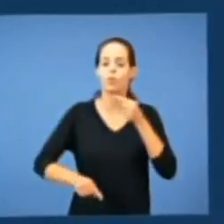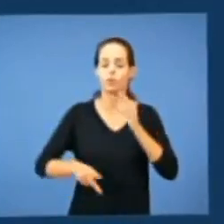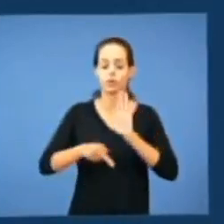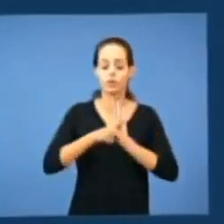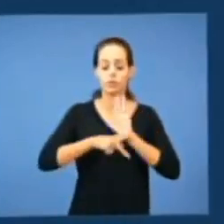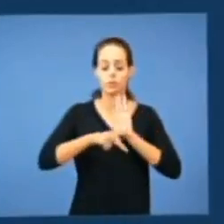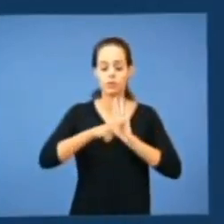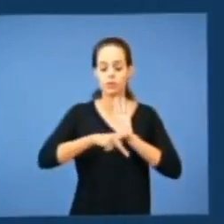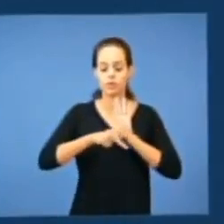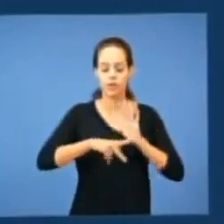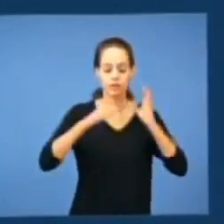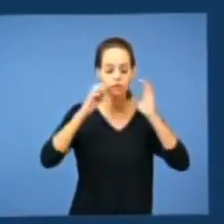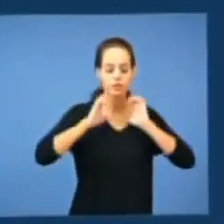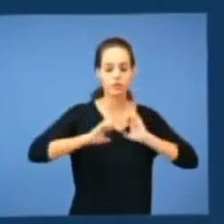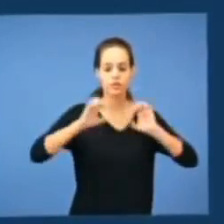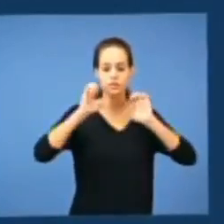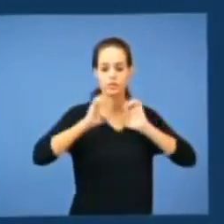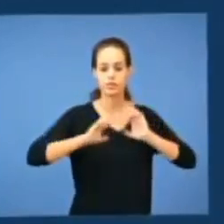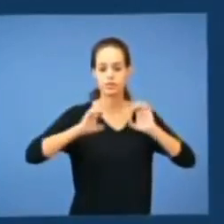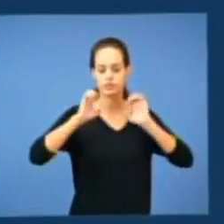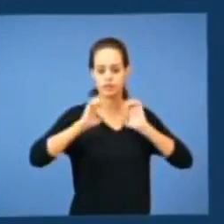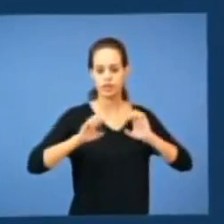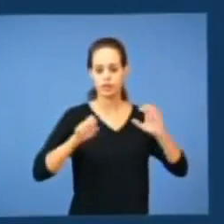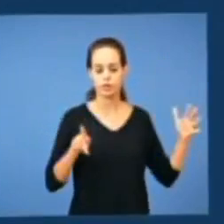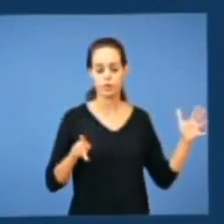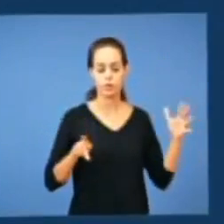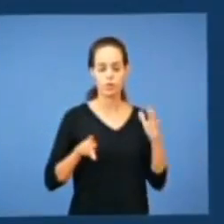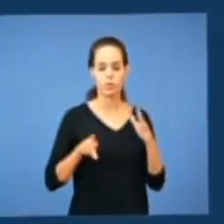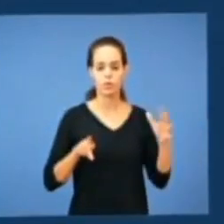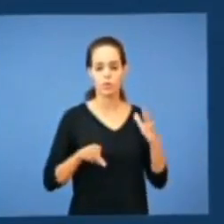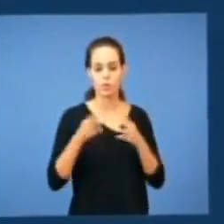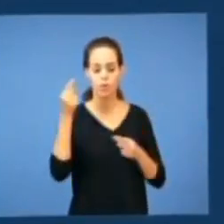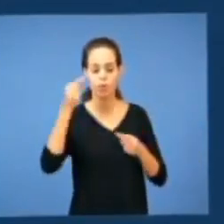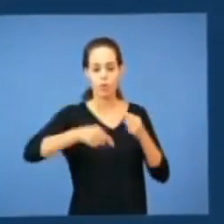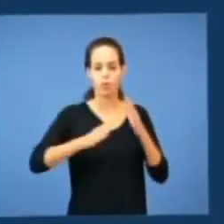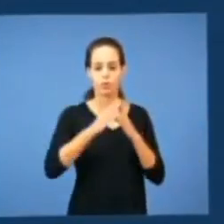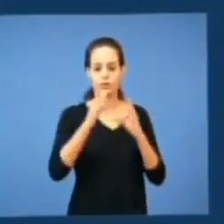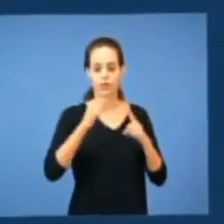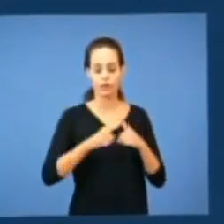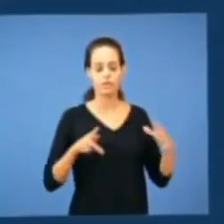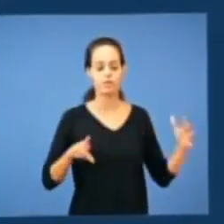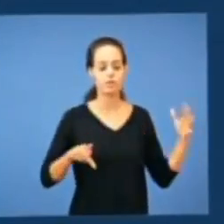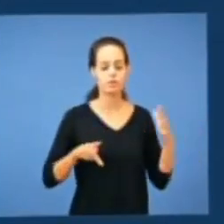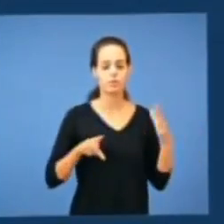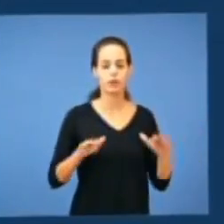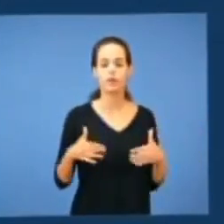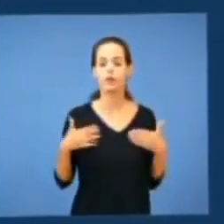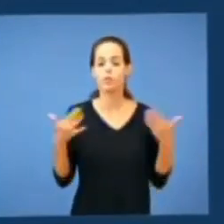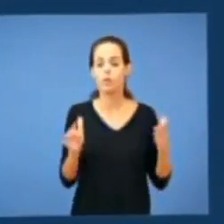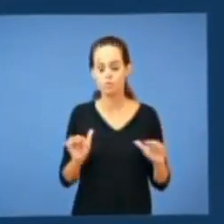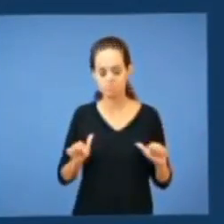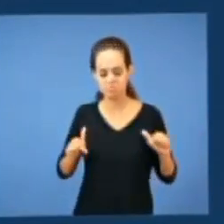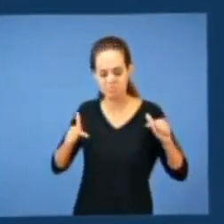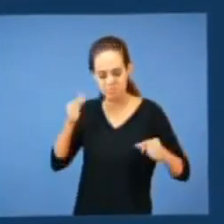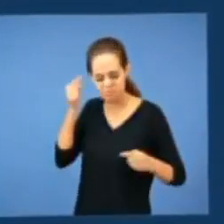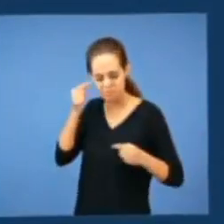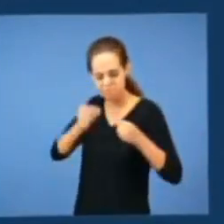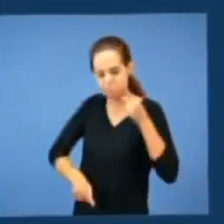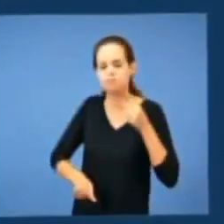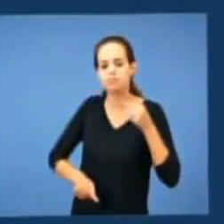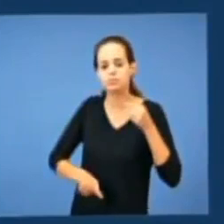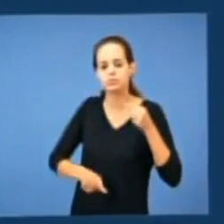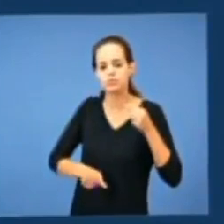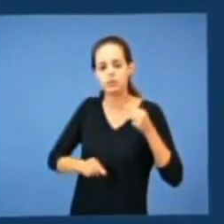of the gospel and the letter of Pergamum? To the letter of the Church of Pergamum. What was the reaction of the